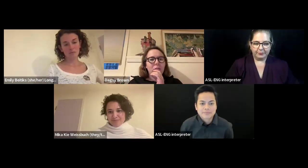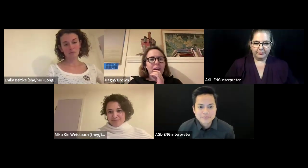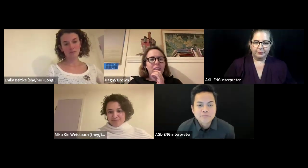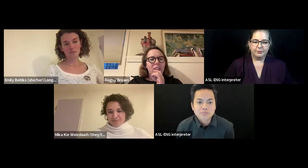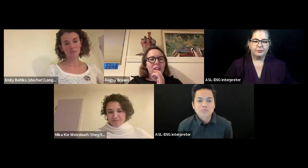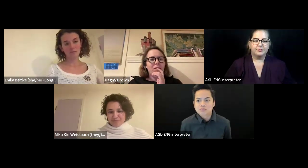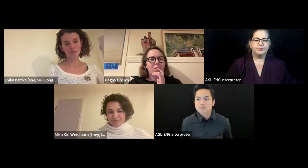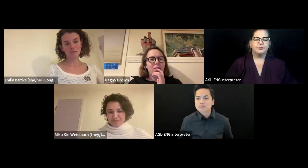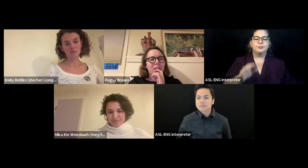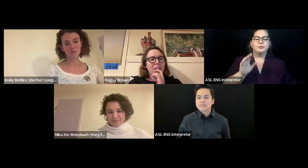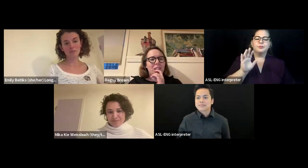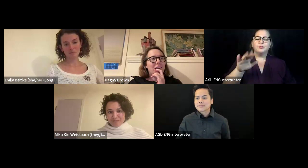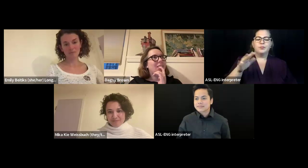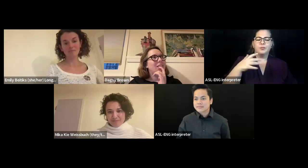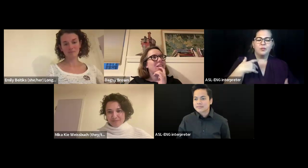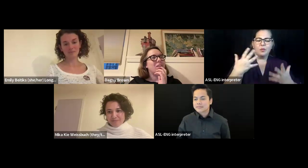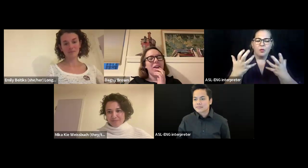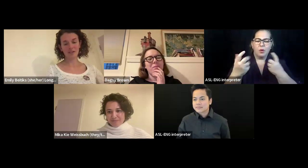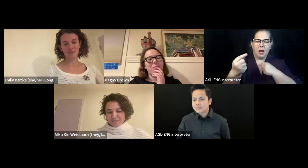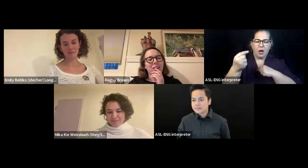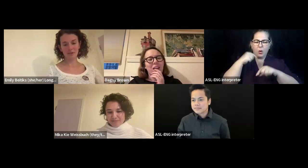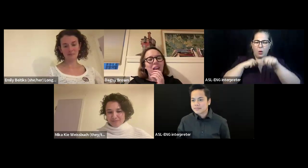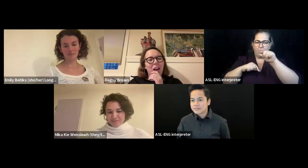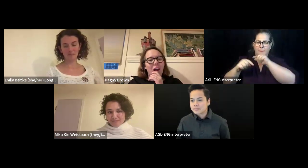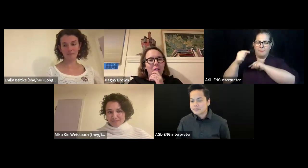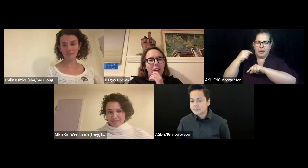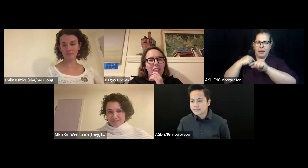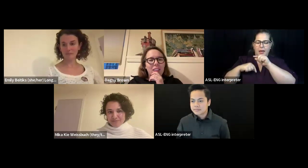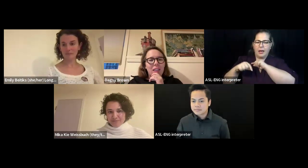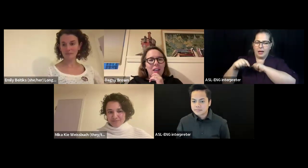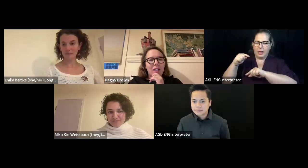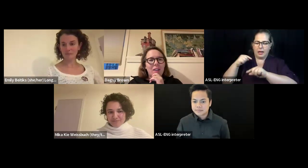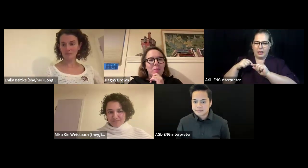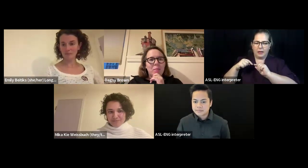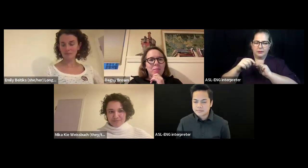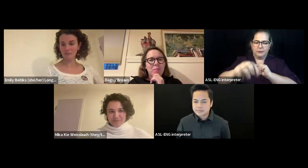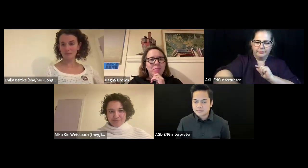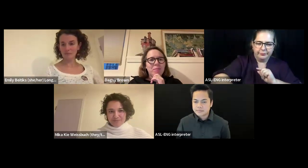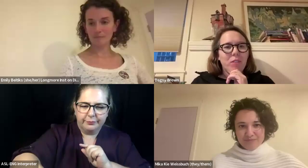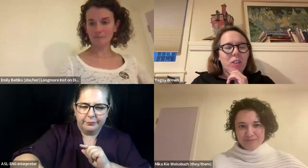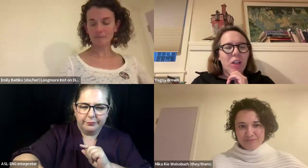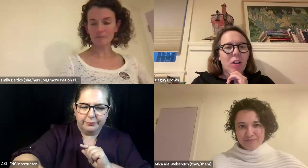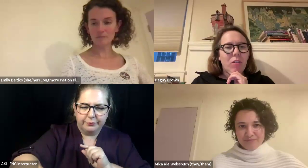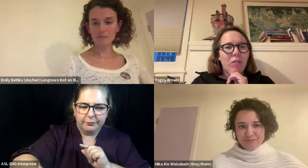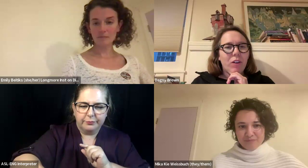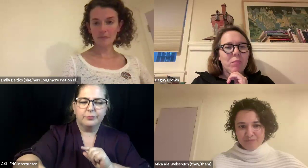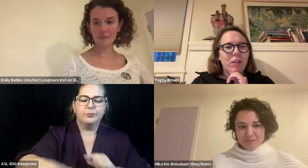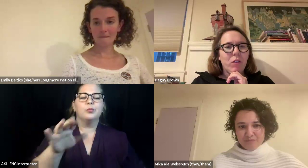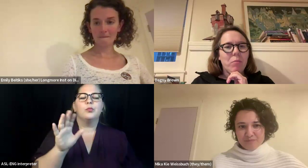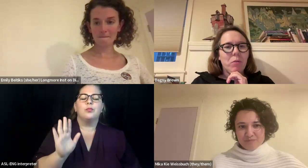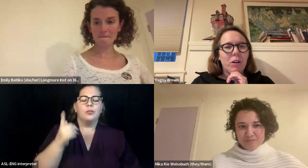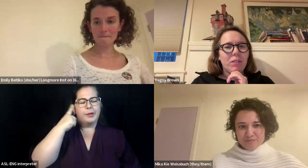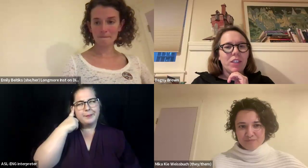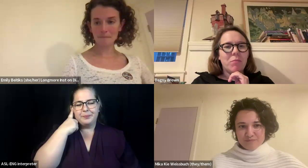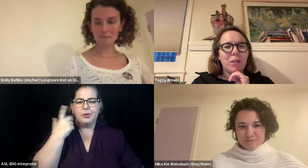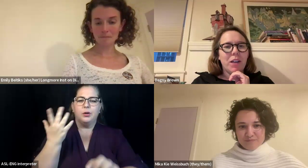I'm go back to the chat for a minute. Okay. All right. Um, so from